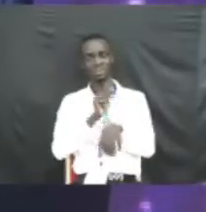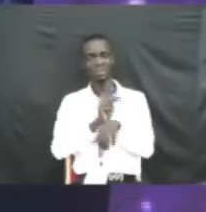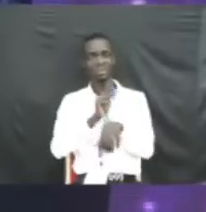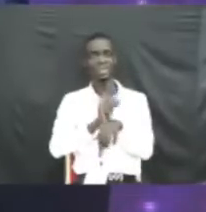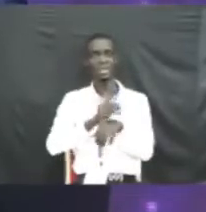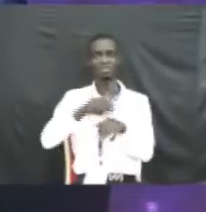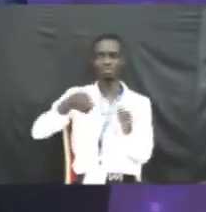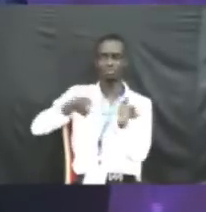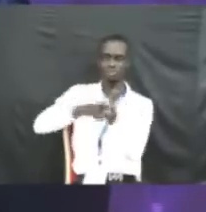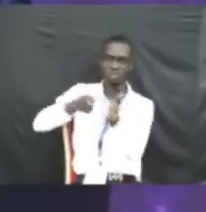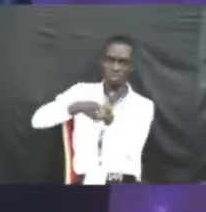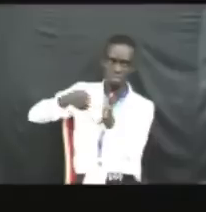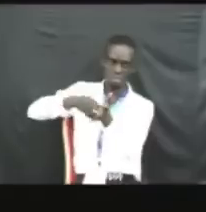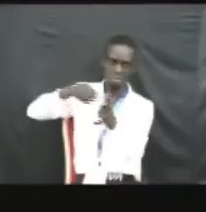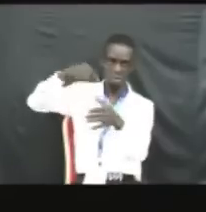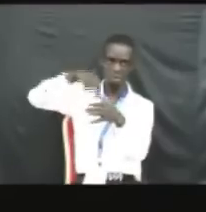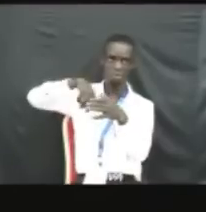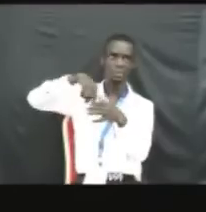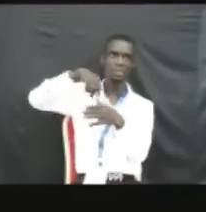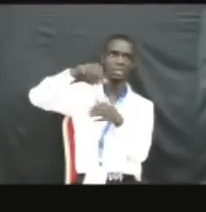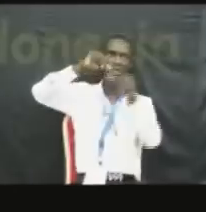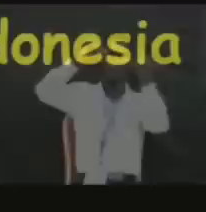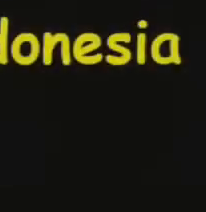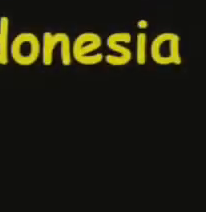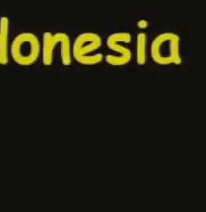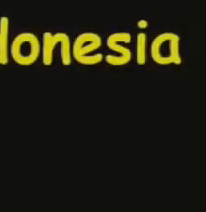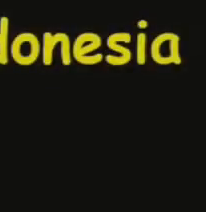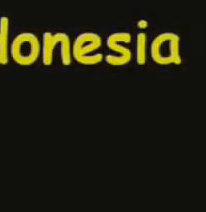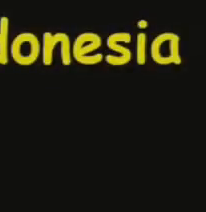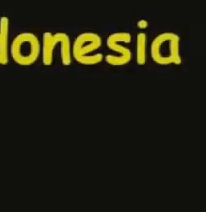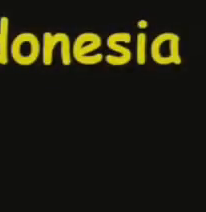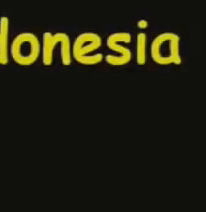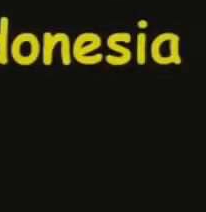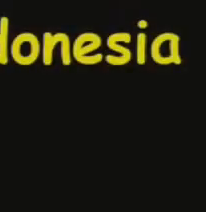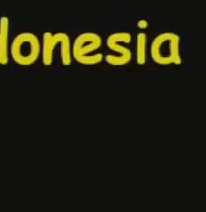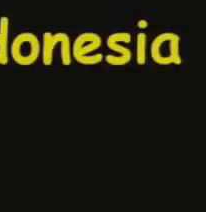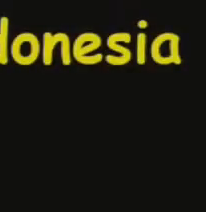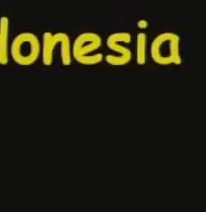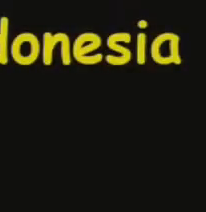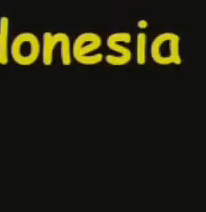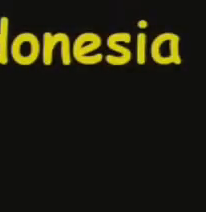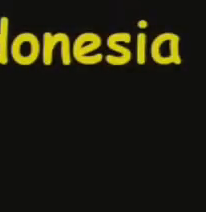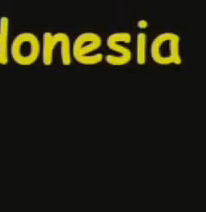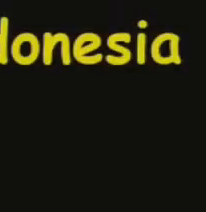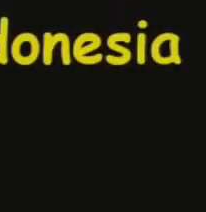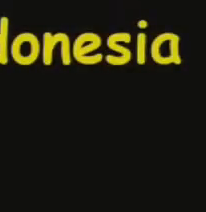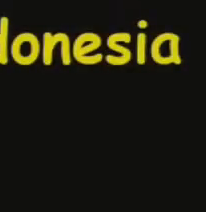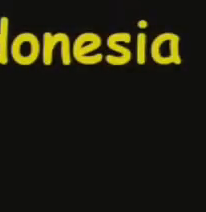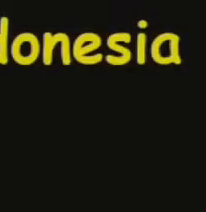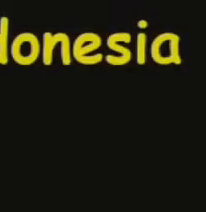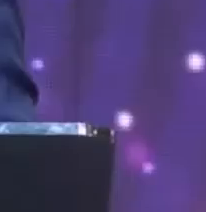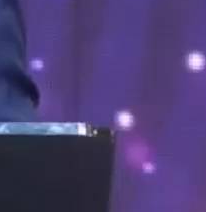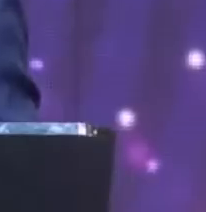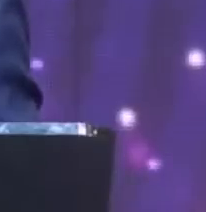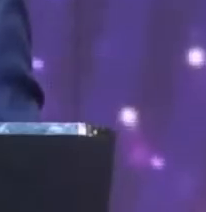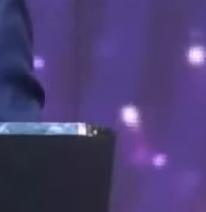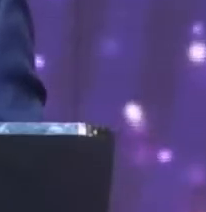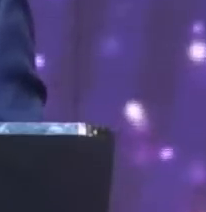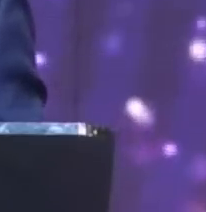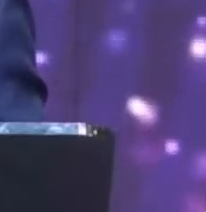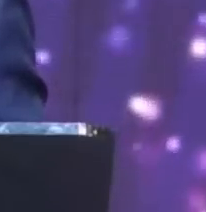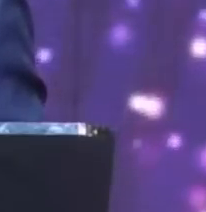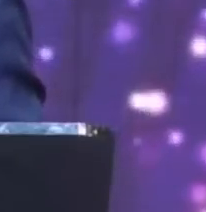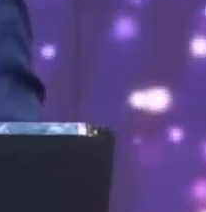areas and nations indicated that the chapency ministry had gained a firm foothold in the ministry activities of the